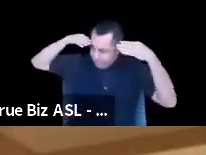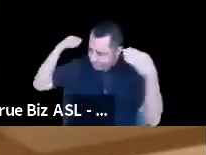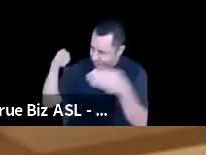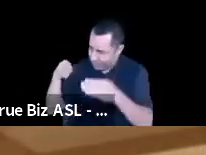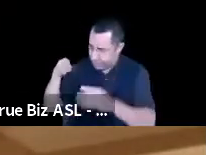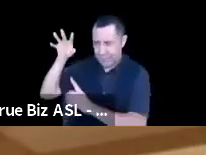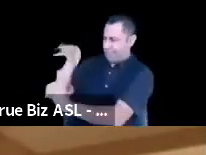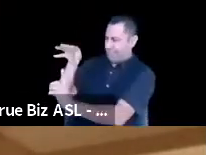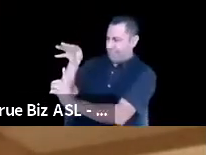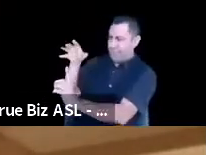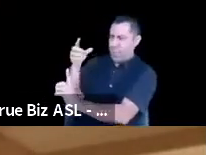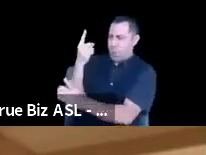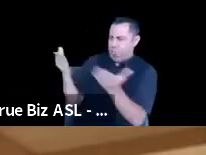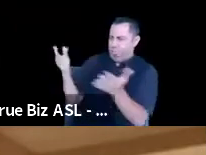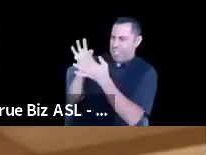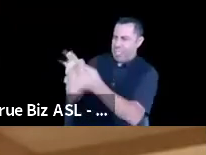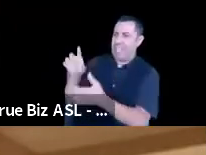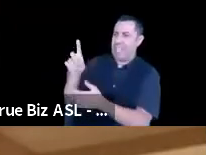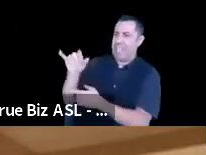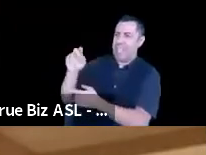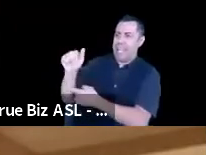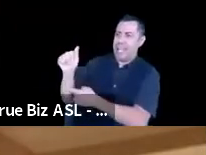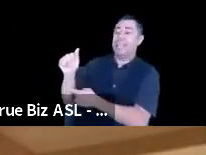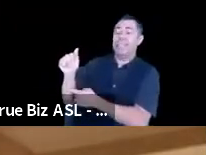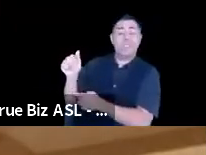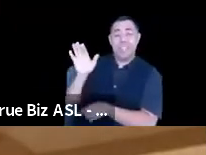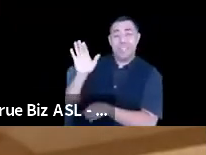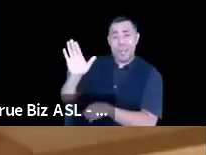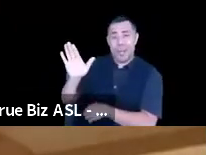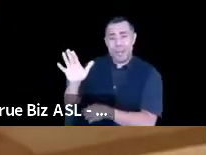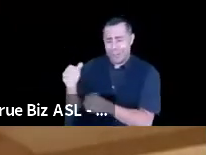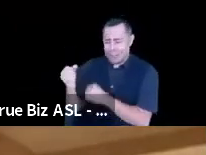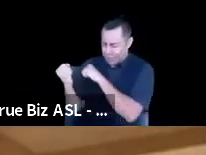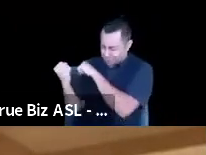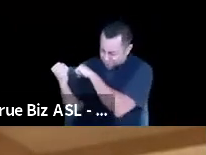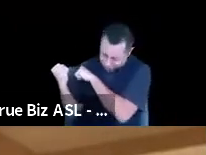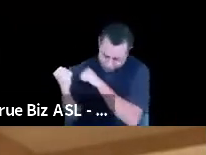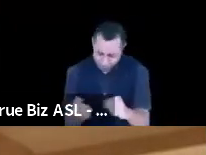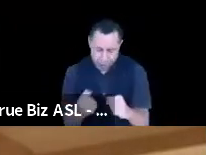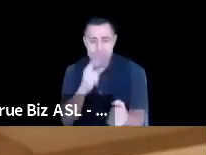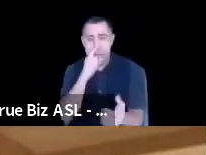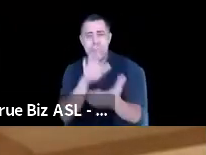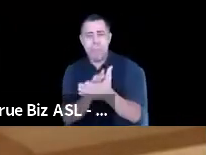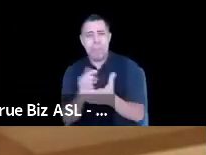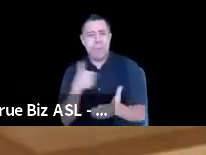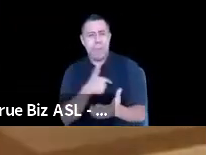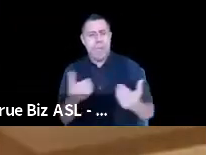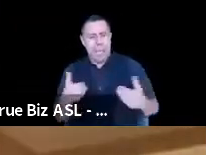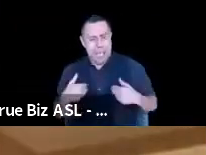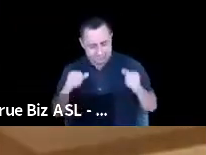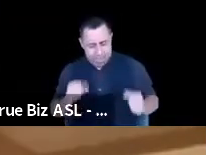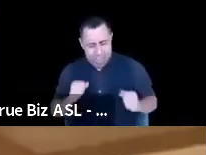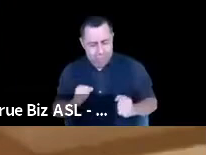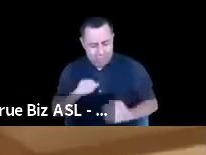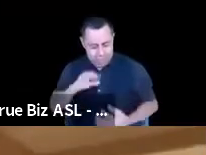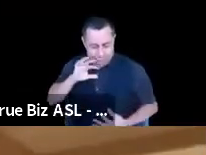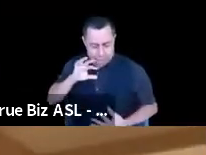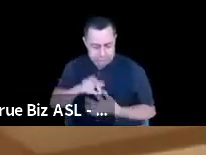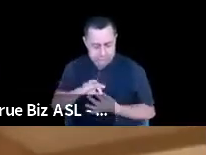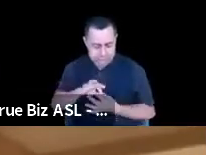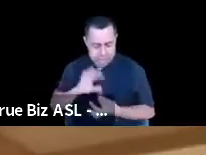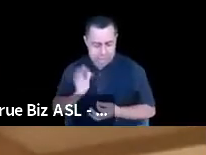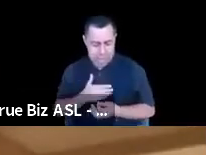her incredibly strong belief that we have the ability to harness our power, that collectively, with